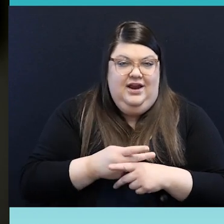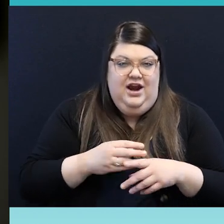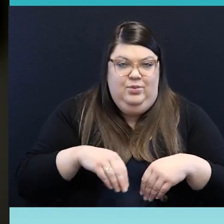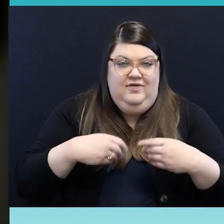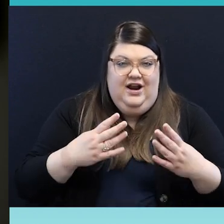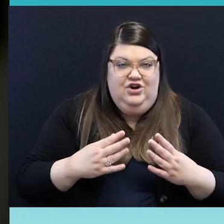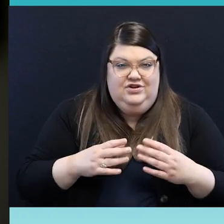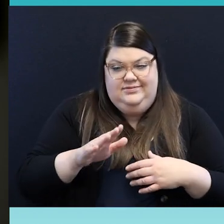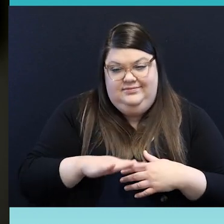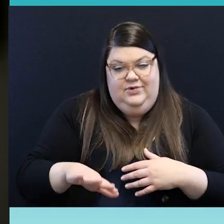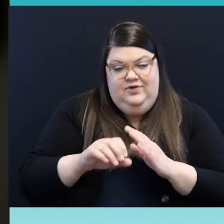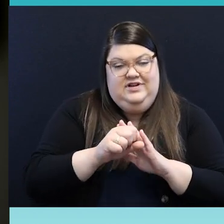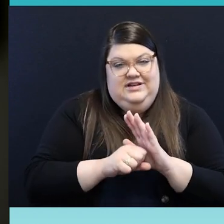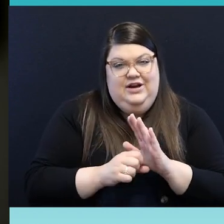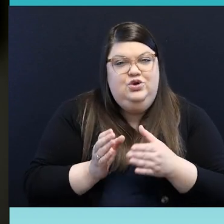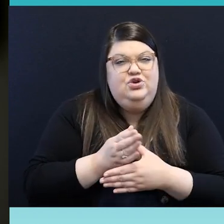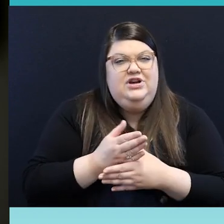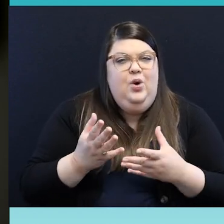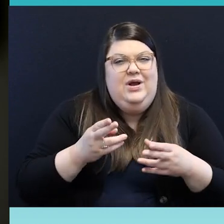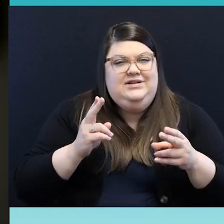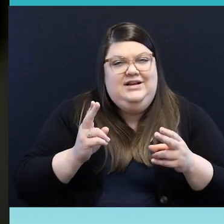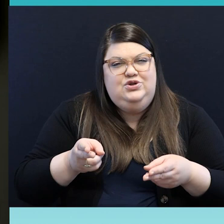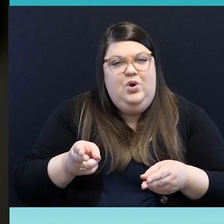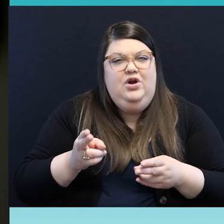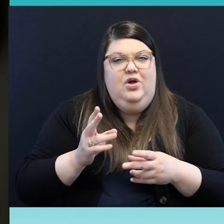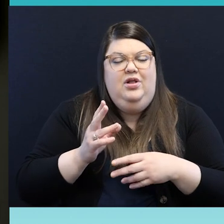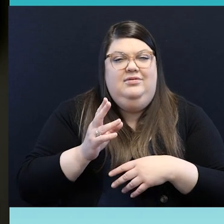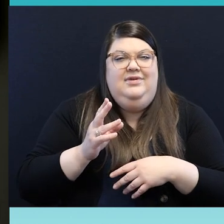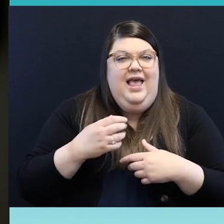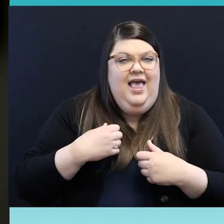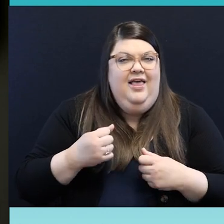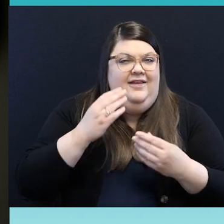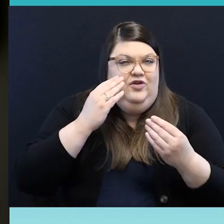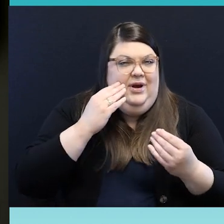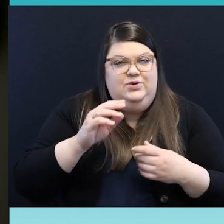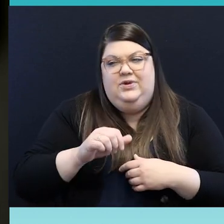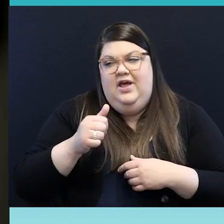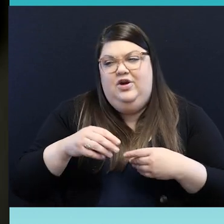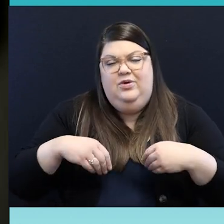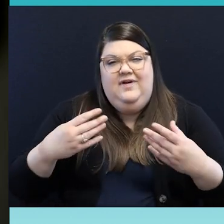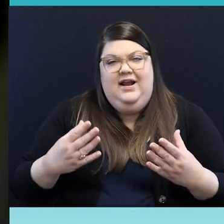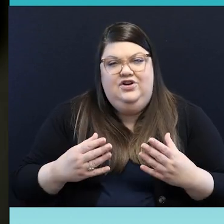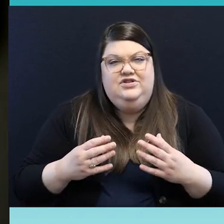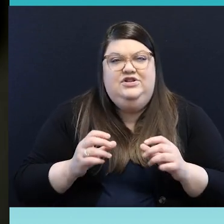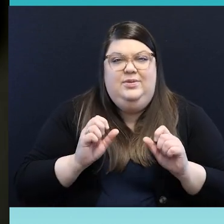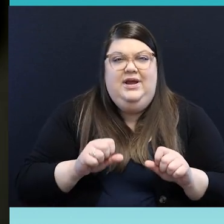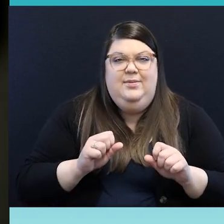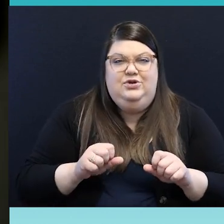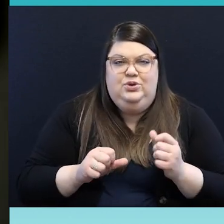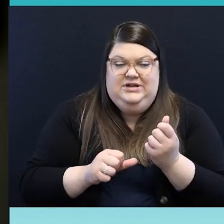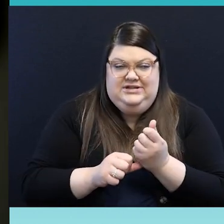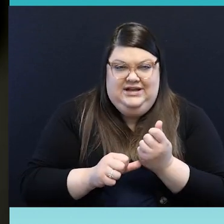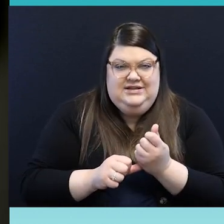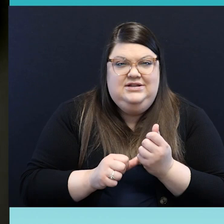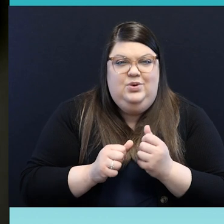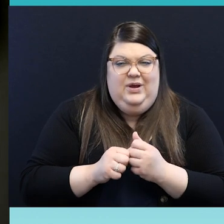to share what is historical health information with other providers to be able to then assist in